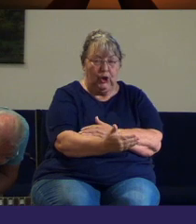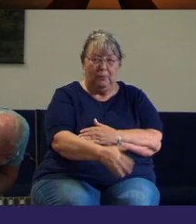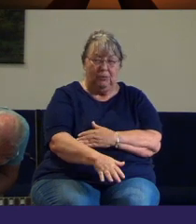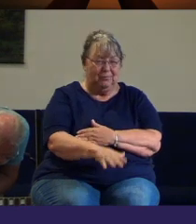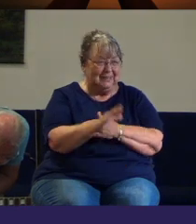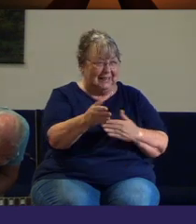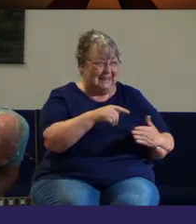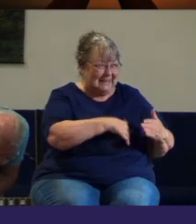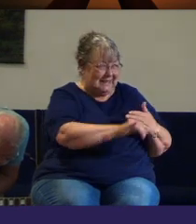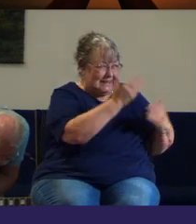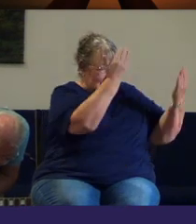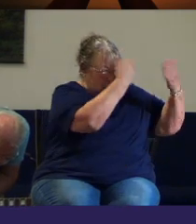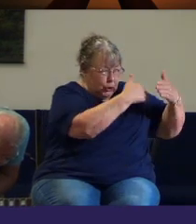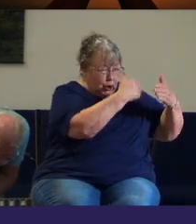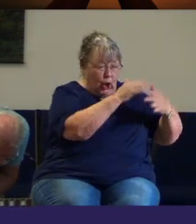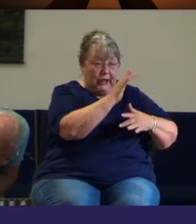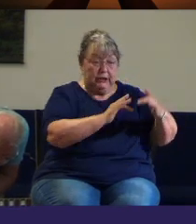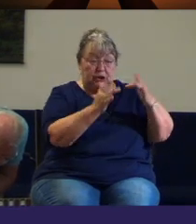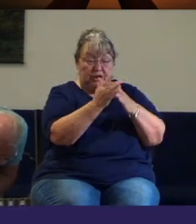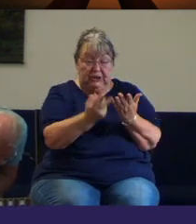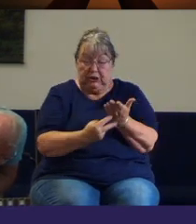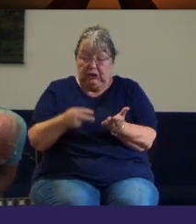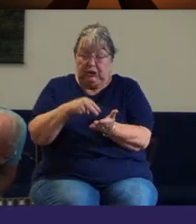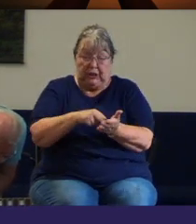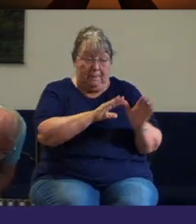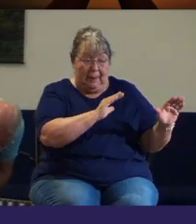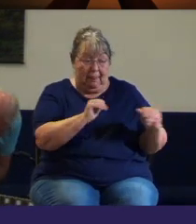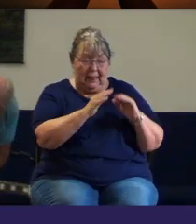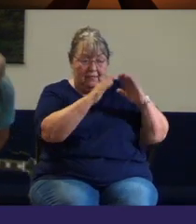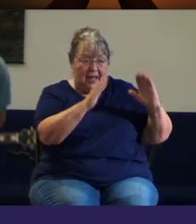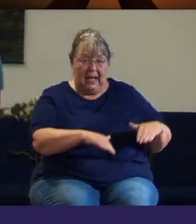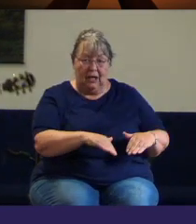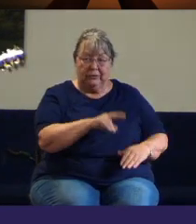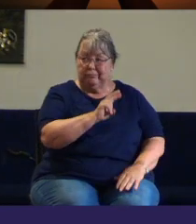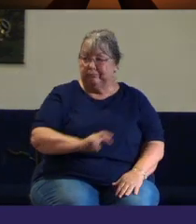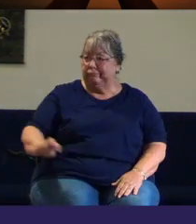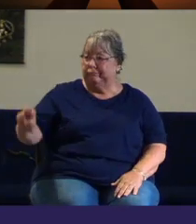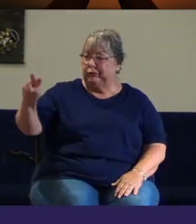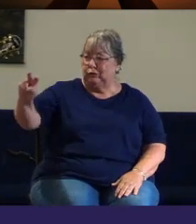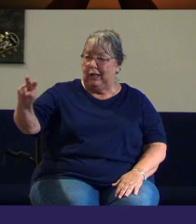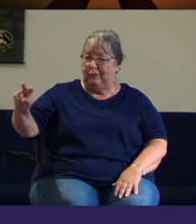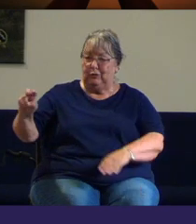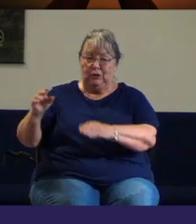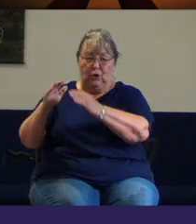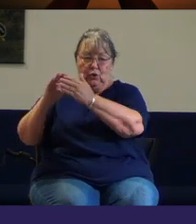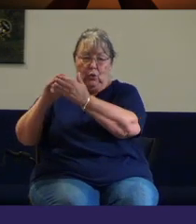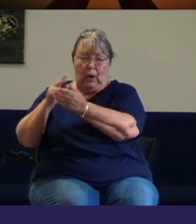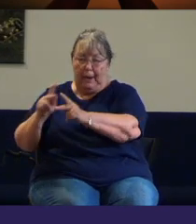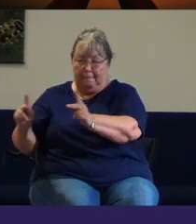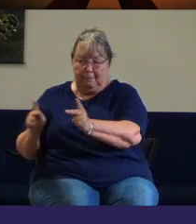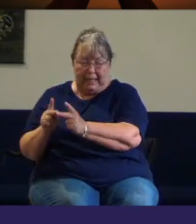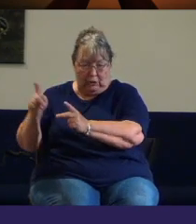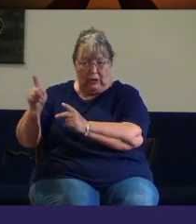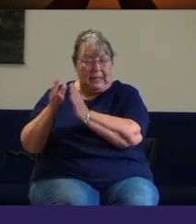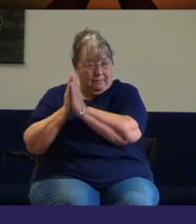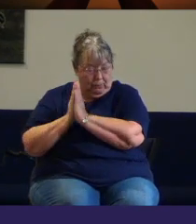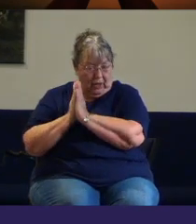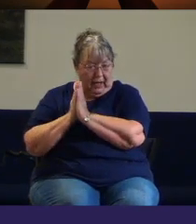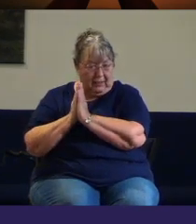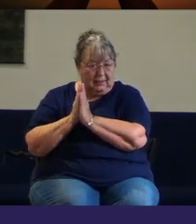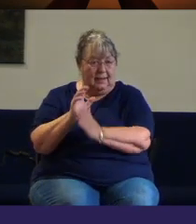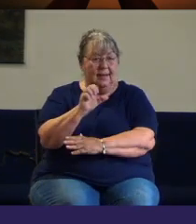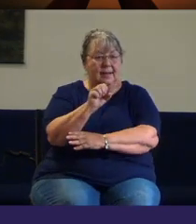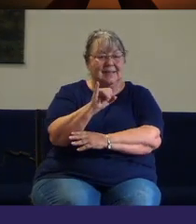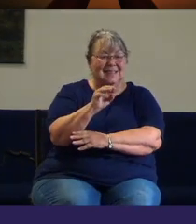it was, Jesus got up and left the house and went off to a solitary place where he prayed. Simon and